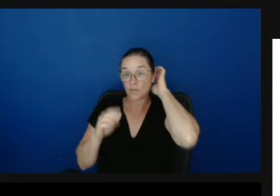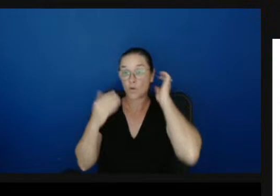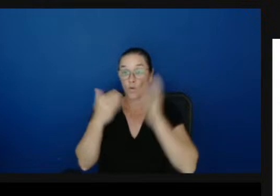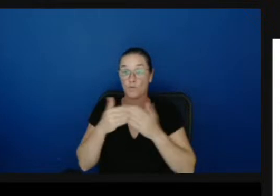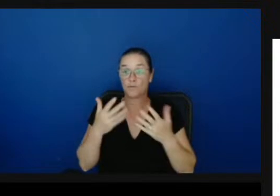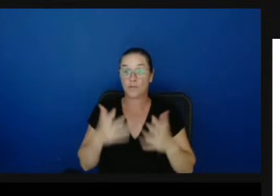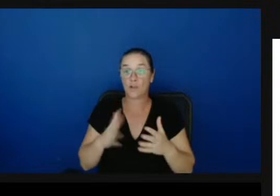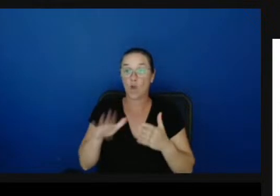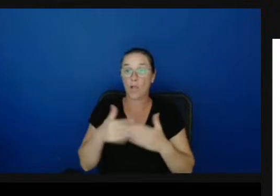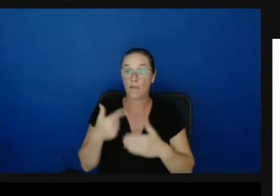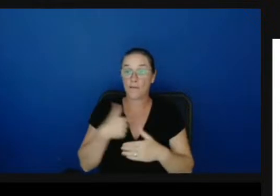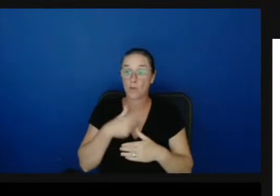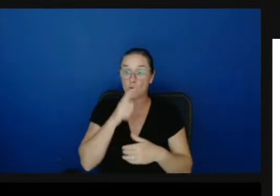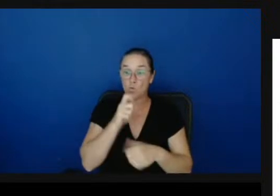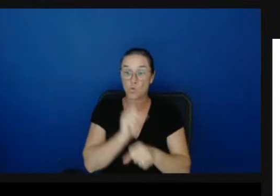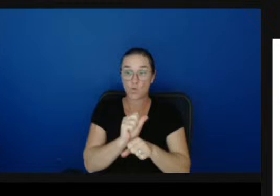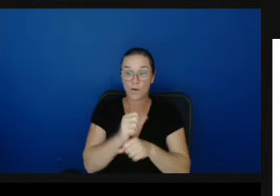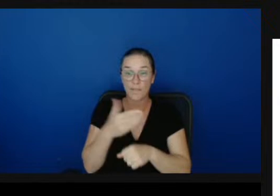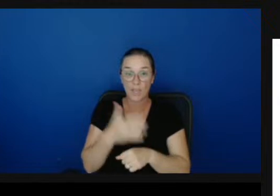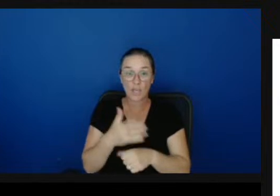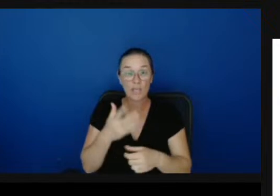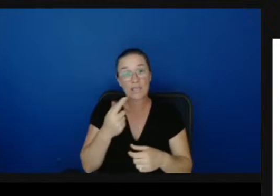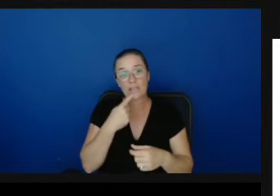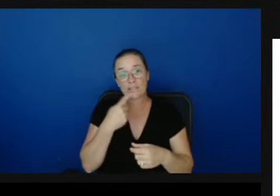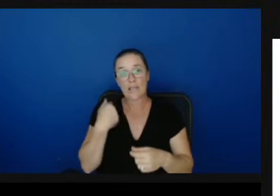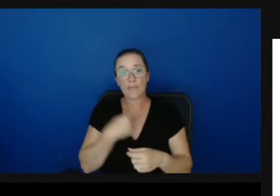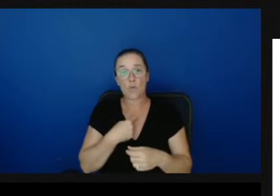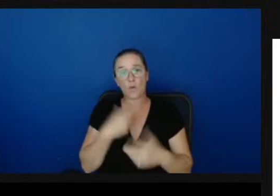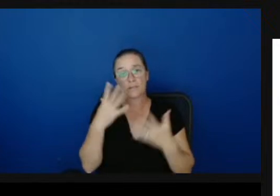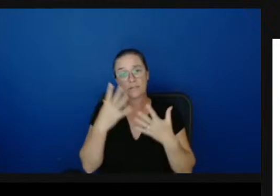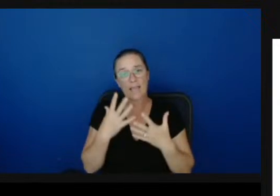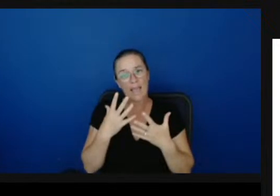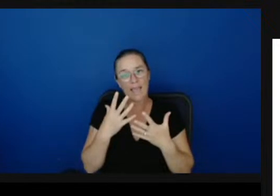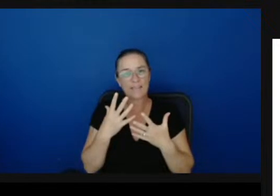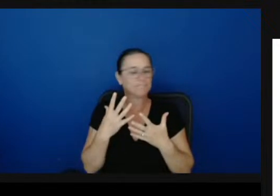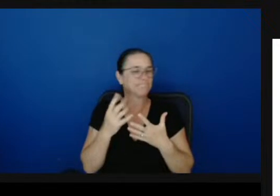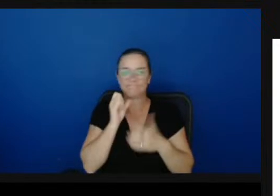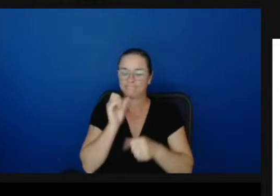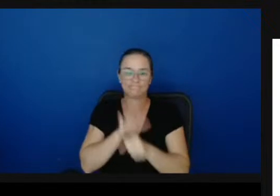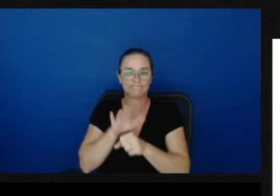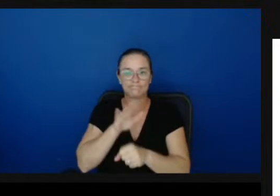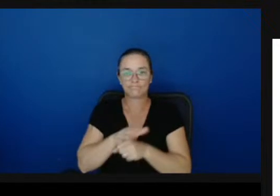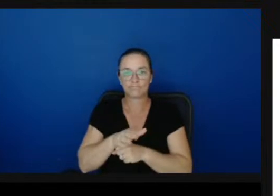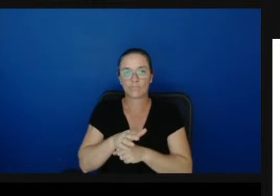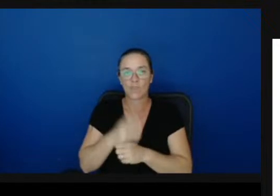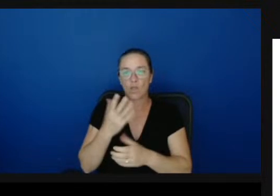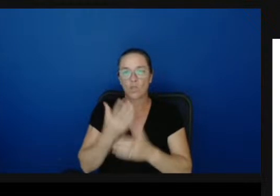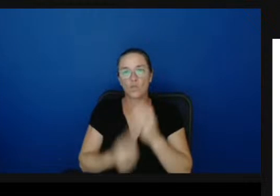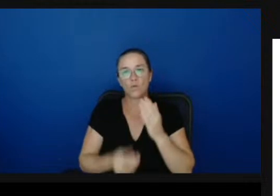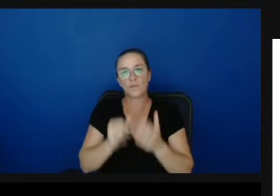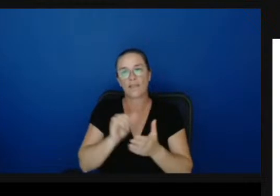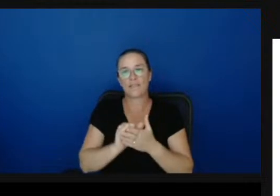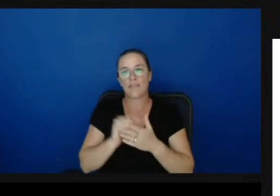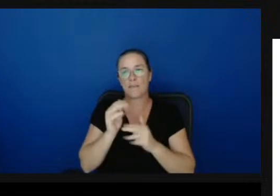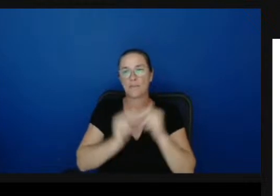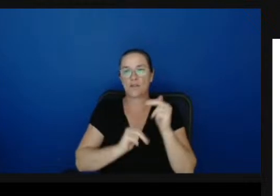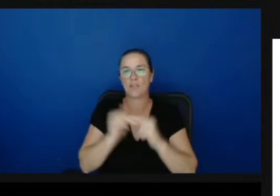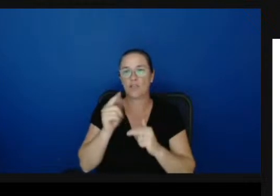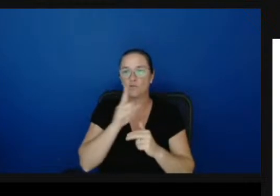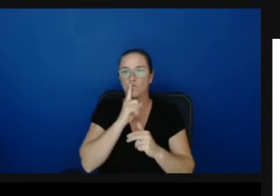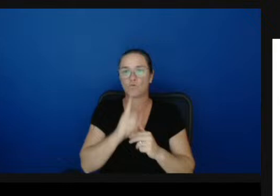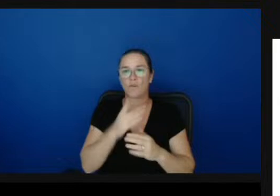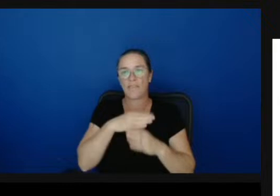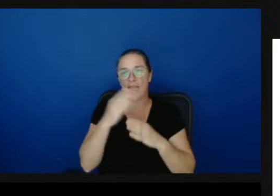we are sad is a profound understatement. The loss of such an iconic facility is truly the end